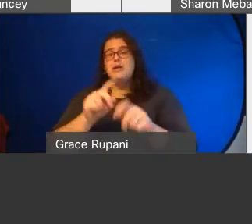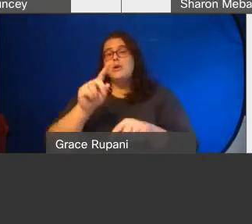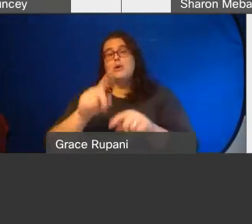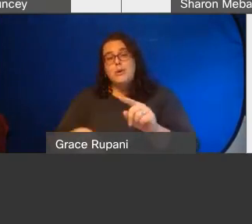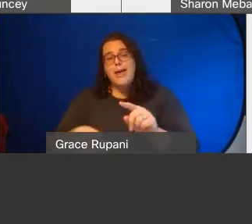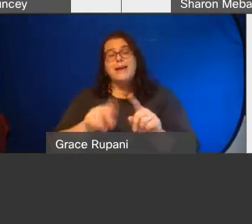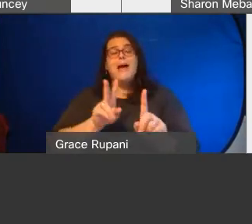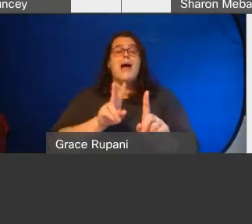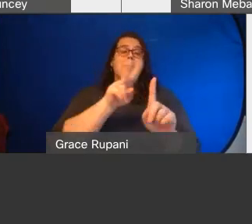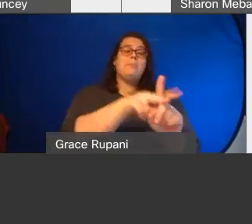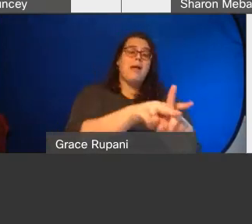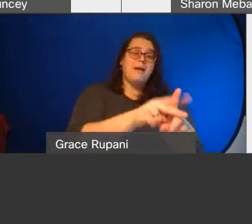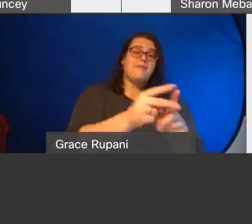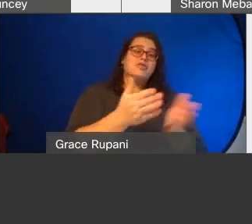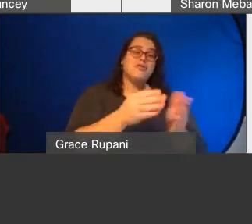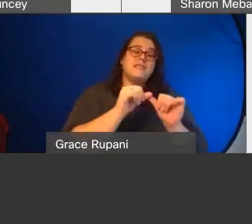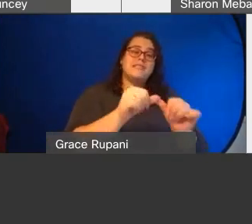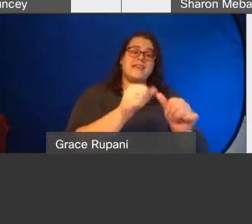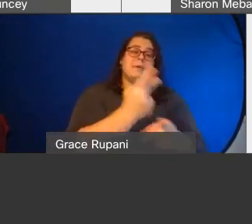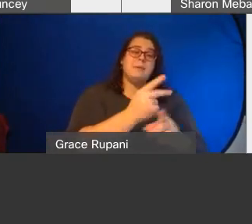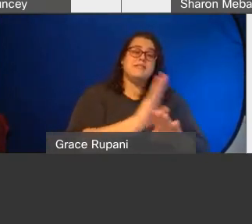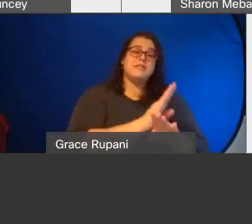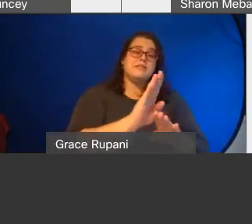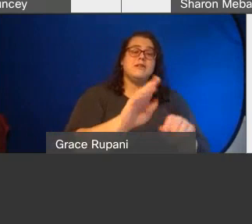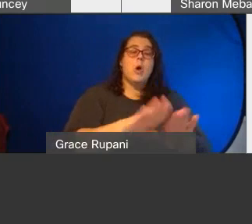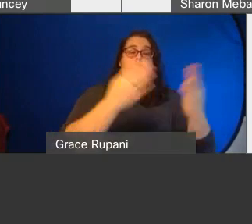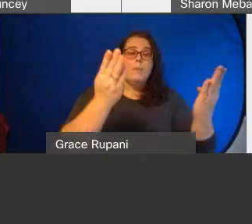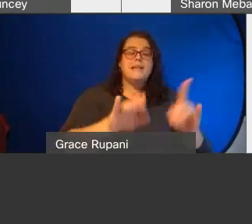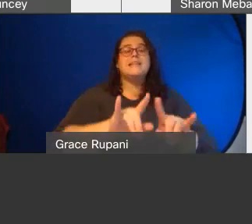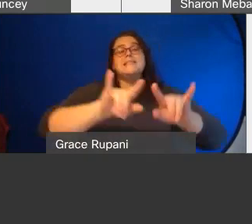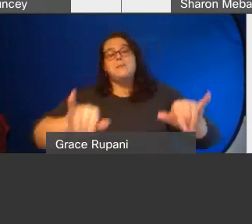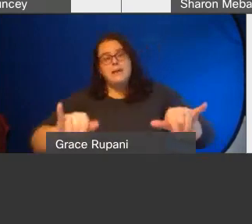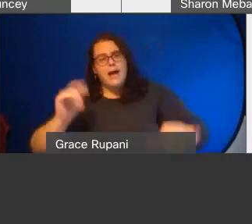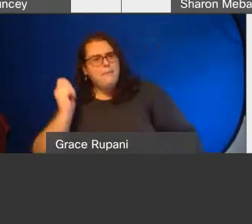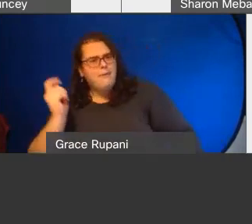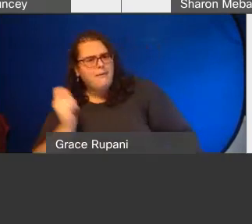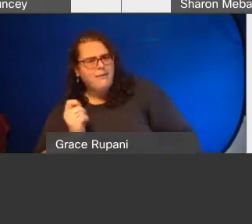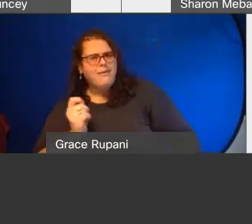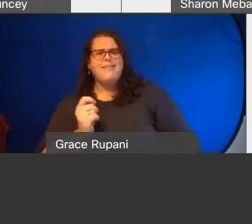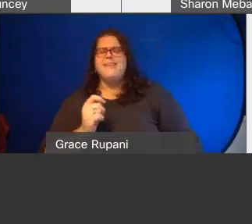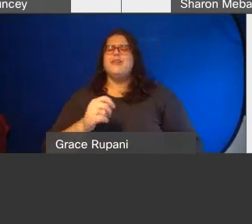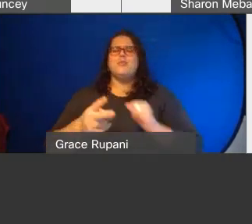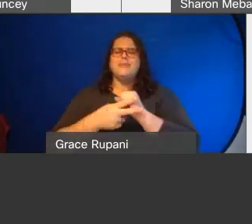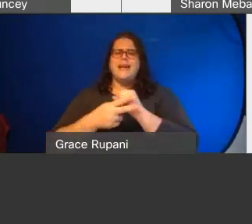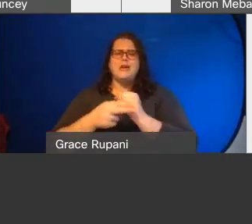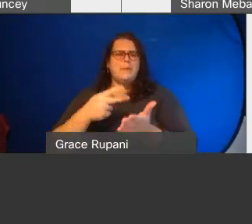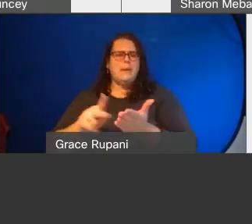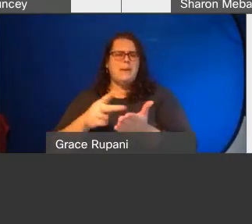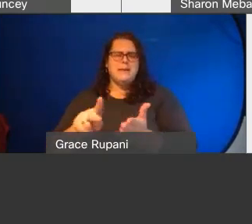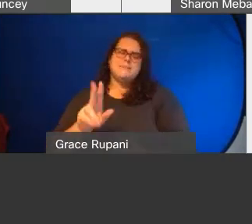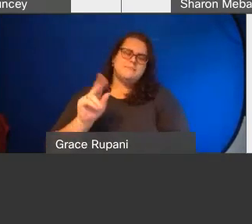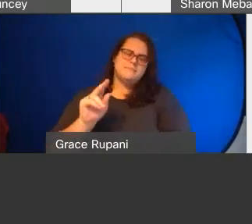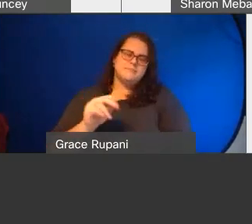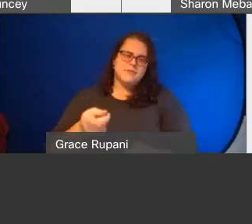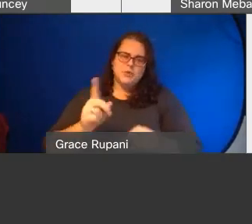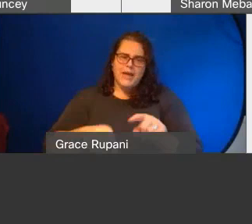we have, as I stated before, submitted to DHCF a format for you to use